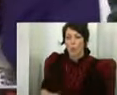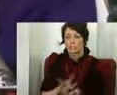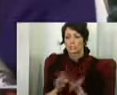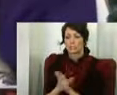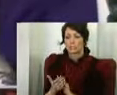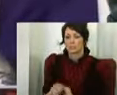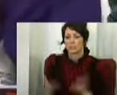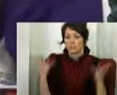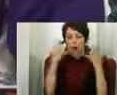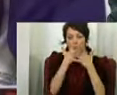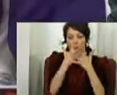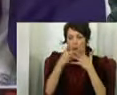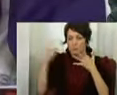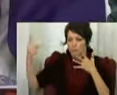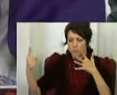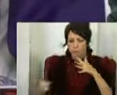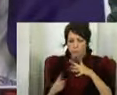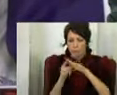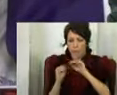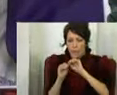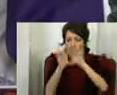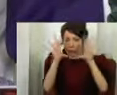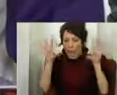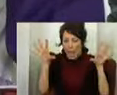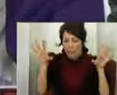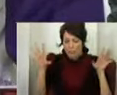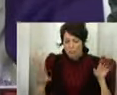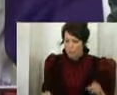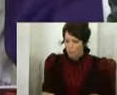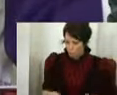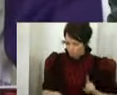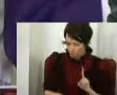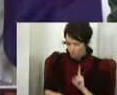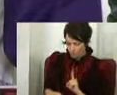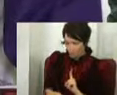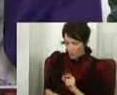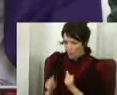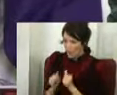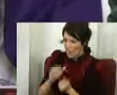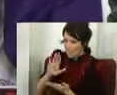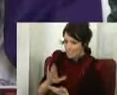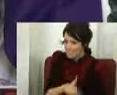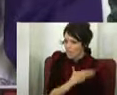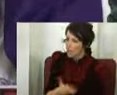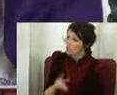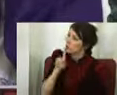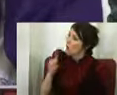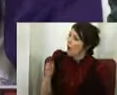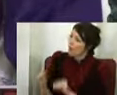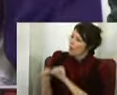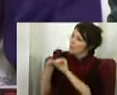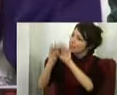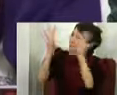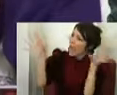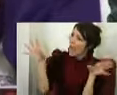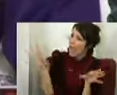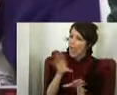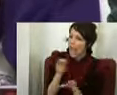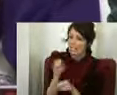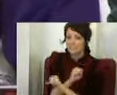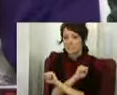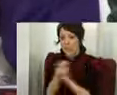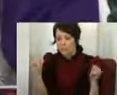in the darkness, and may we come before your presence with a song, for you are our light and our salvation.